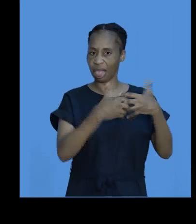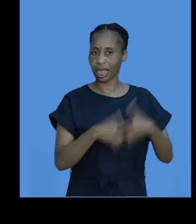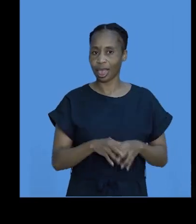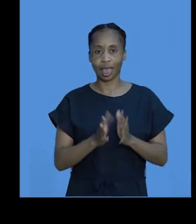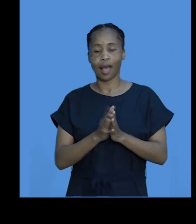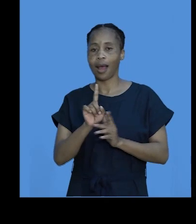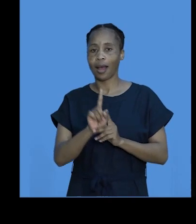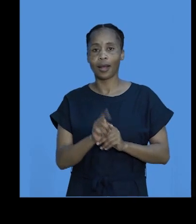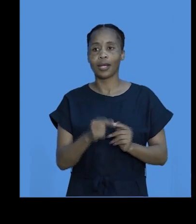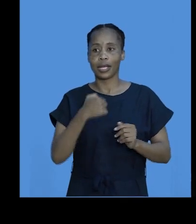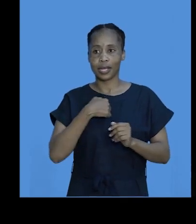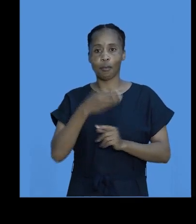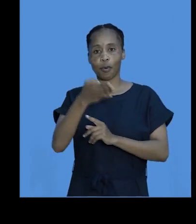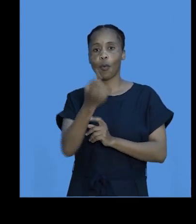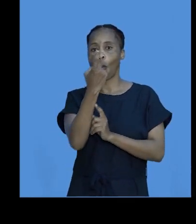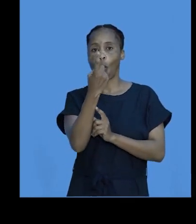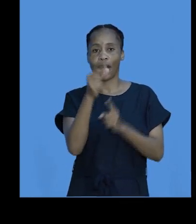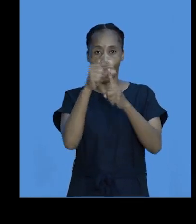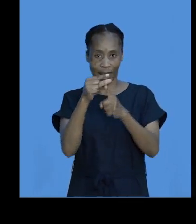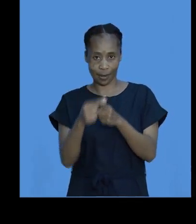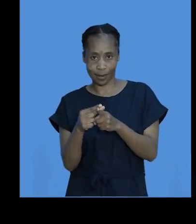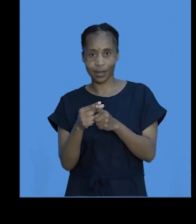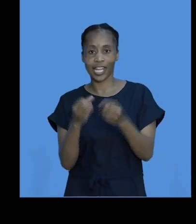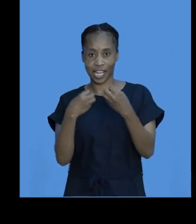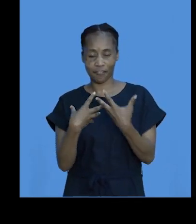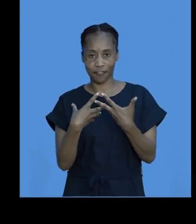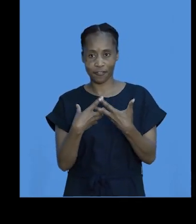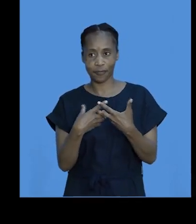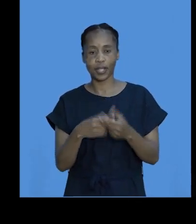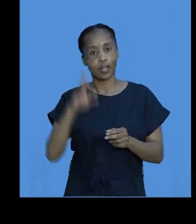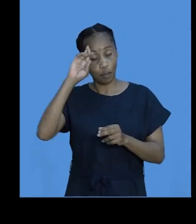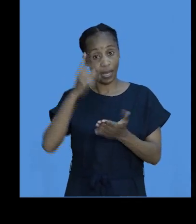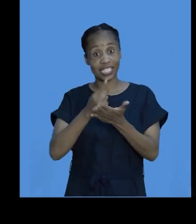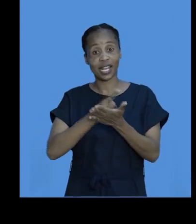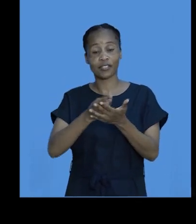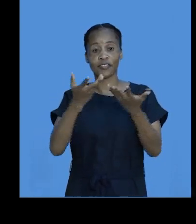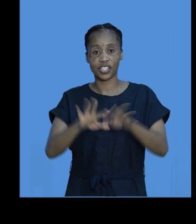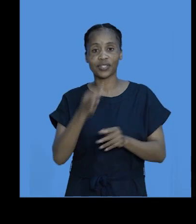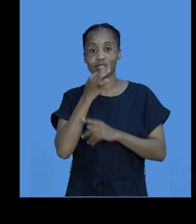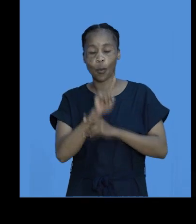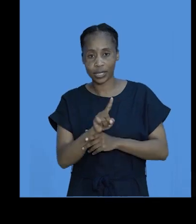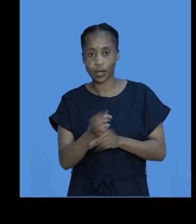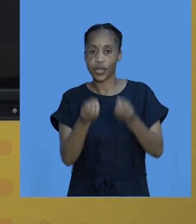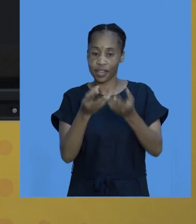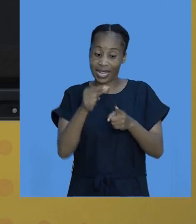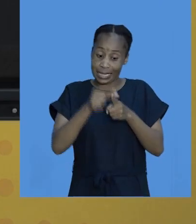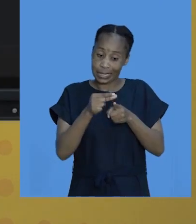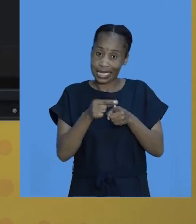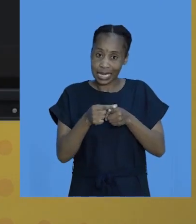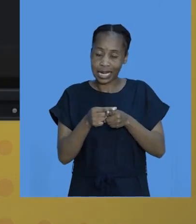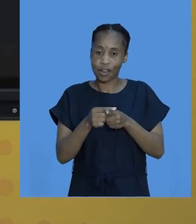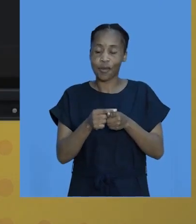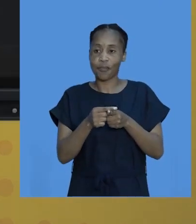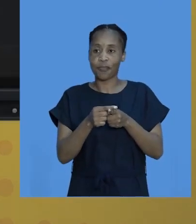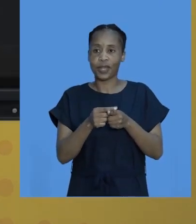I'm going to move straight to our one word give a term. Remember what we've already discussed, boys and girls. We said in give a term,